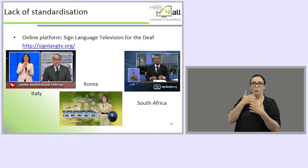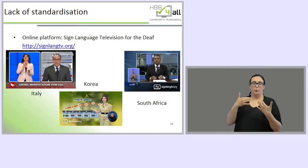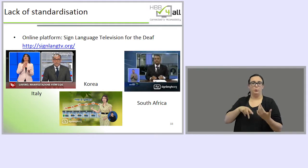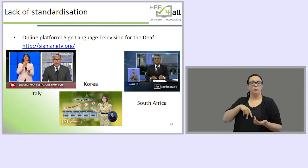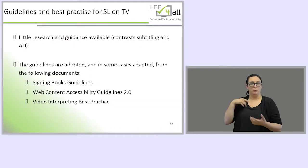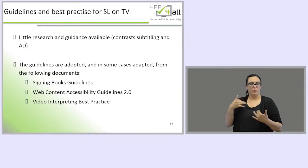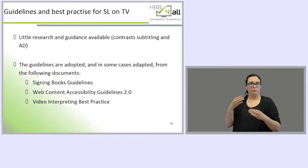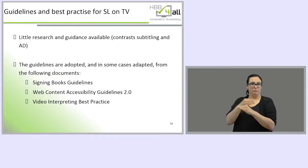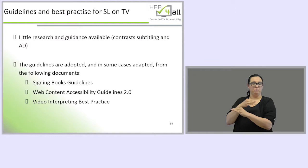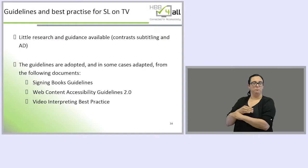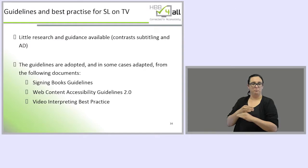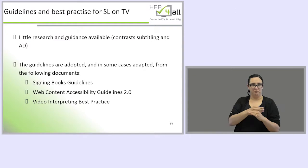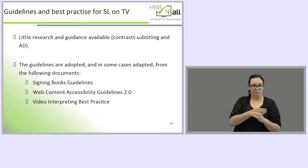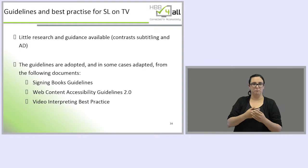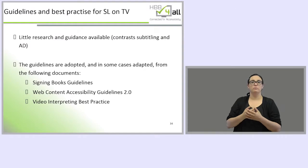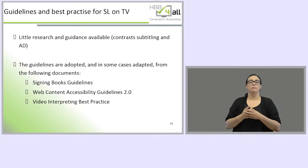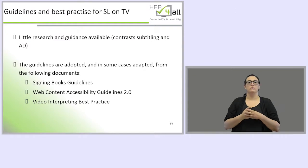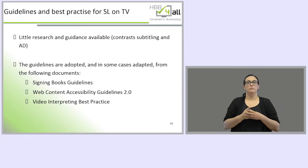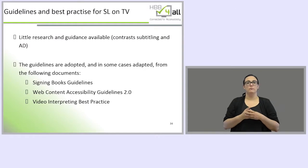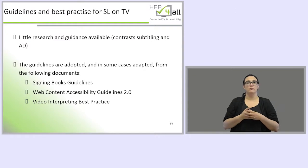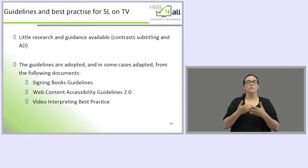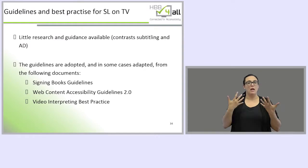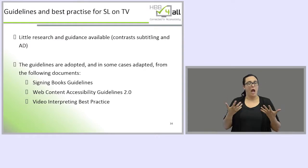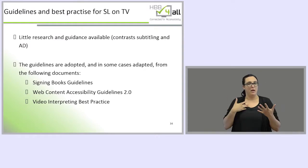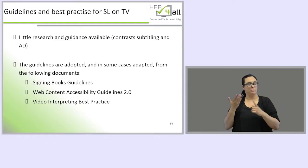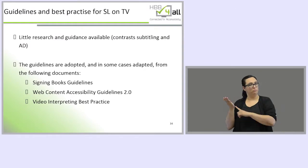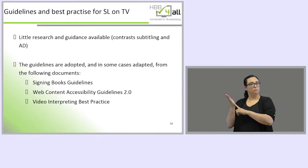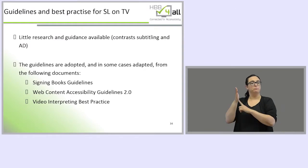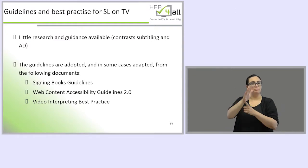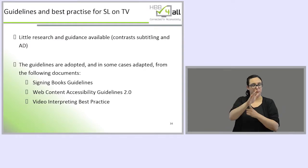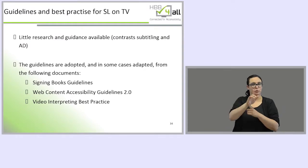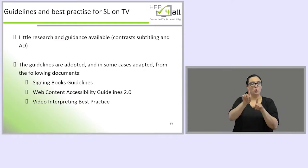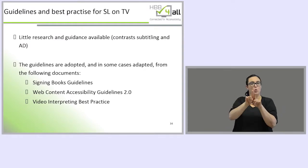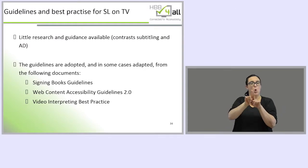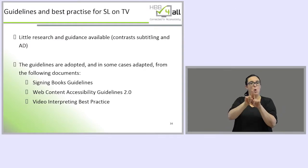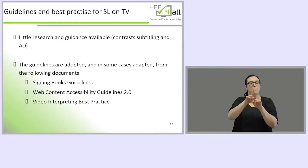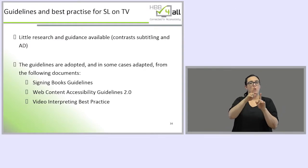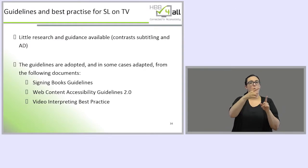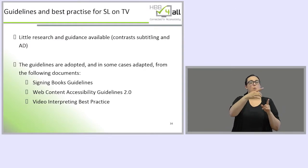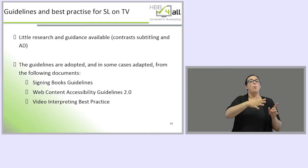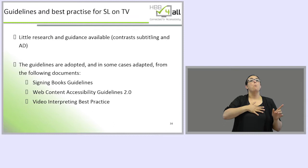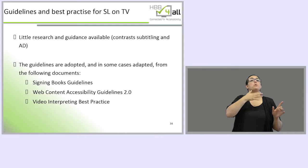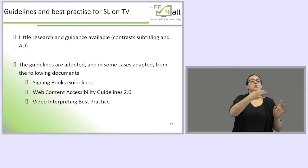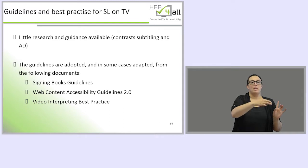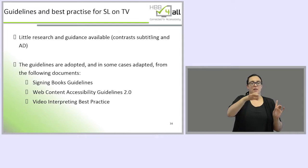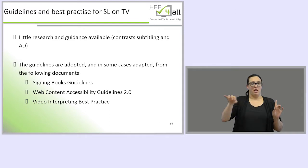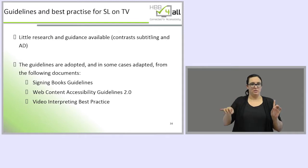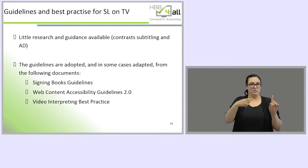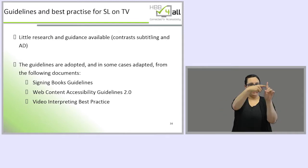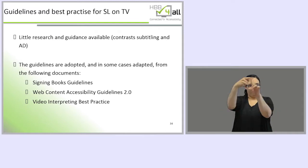general. So what we will do is show you different possibilities of